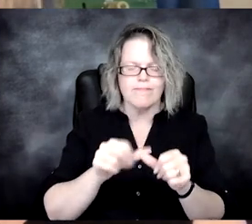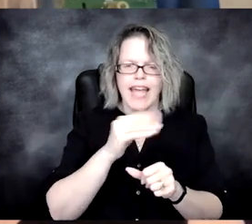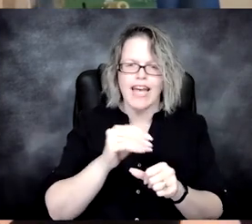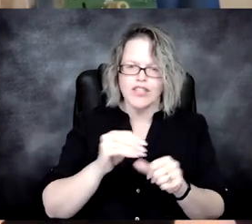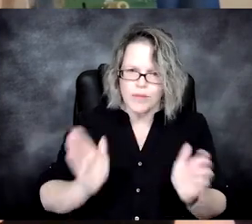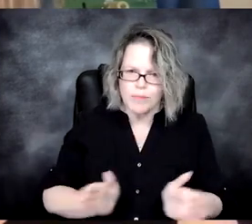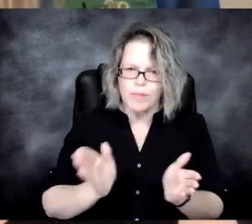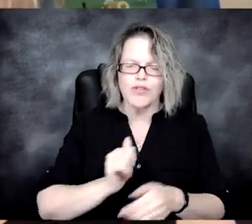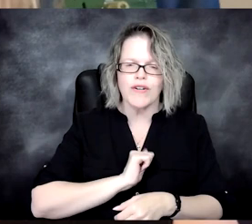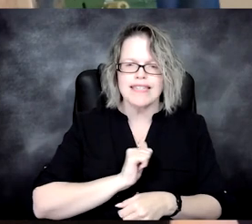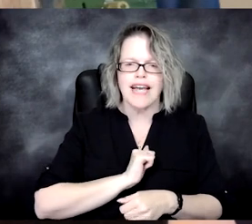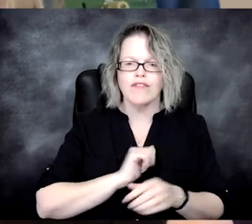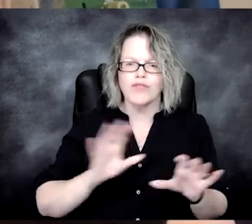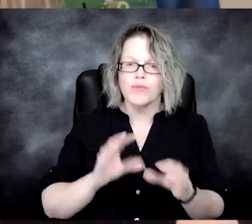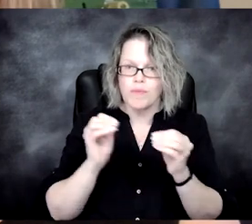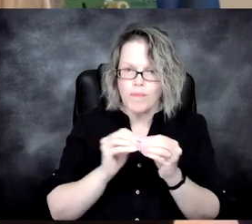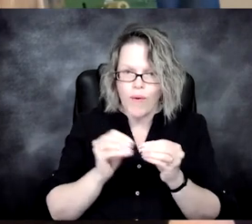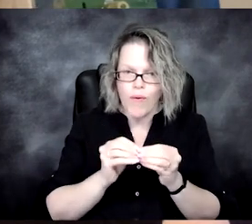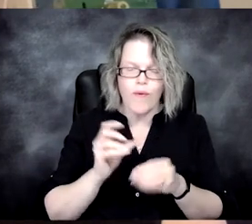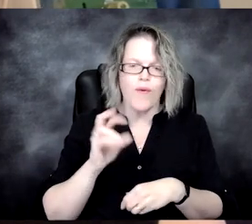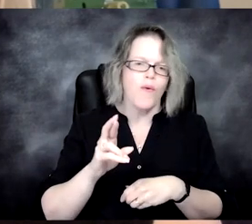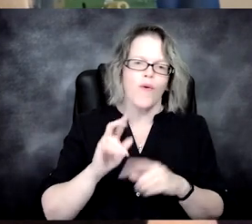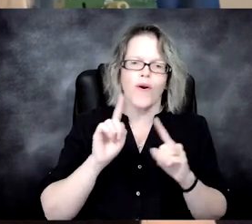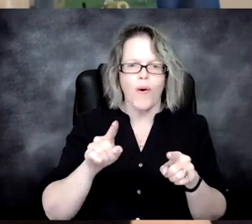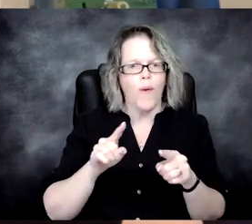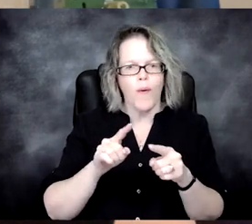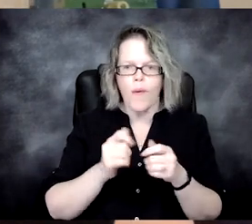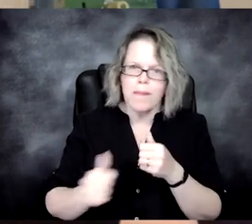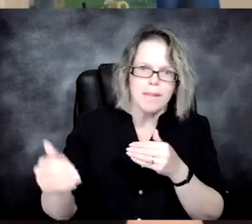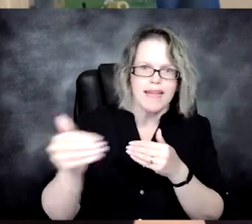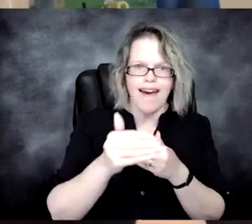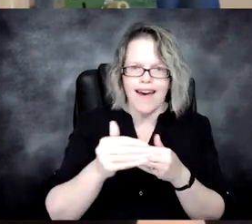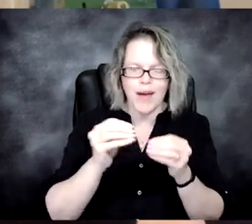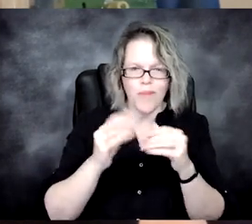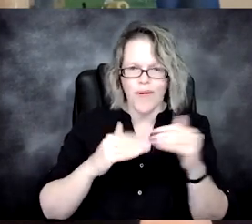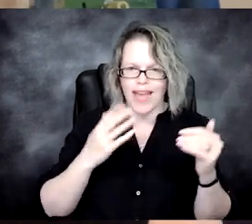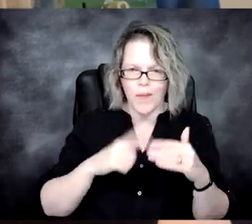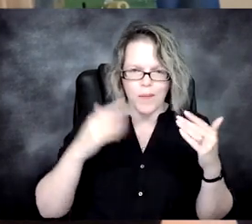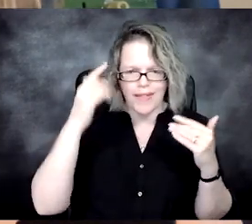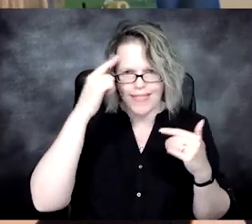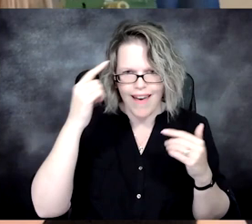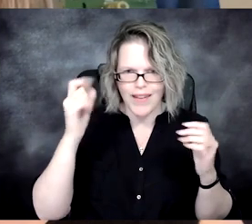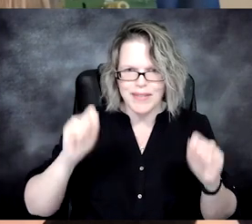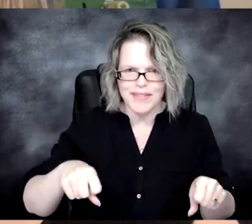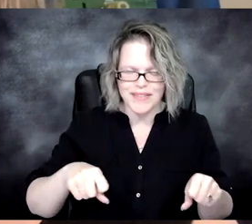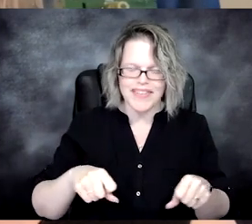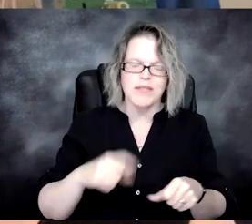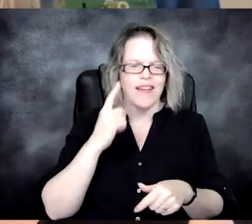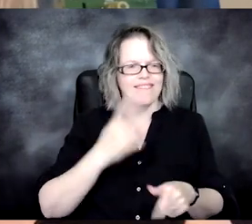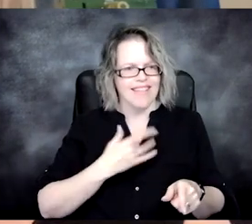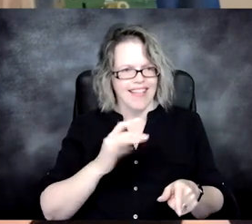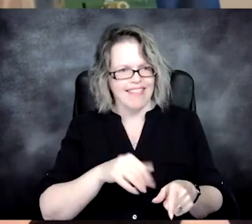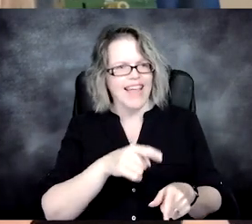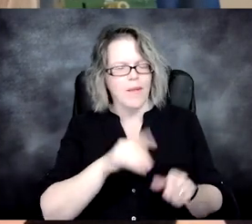push ourselves to do more or go beyond what we thought maybe previously we could attain. And so we felt like that